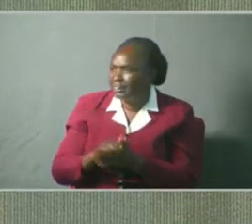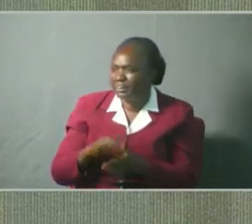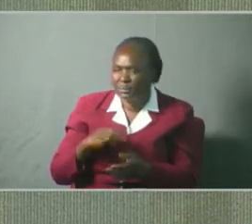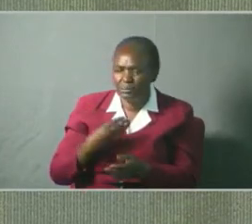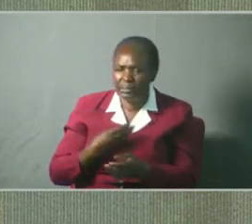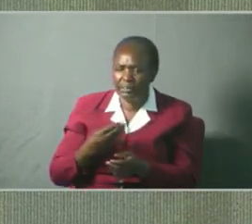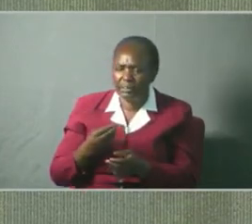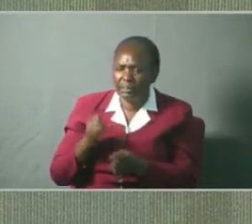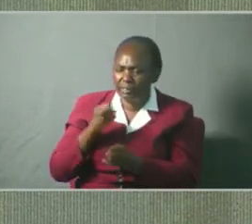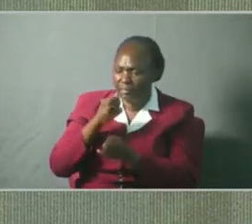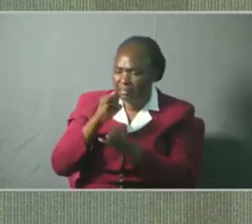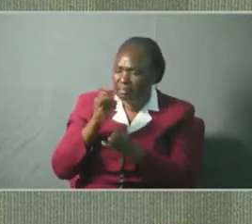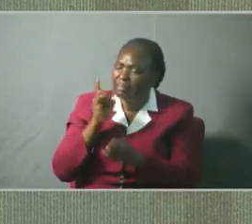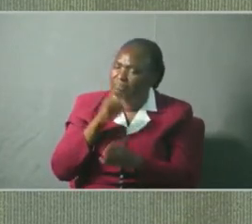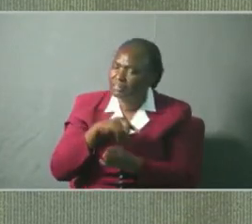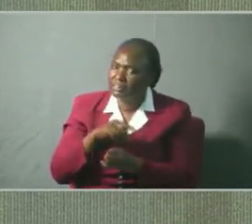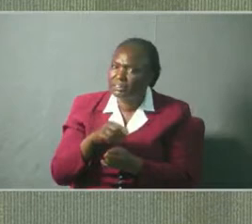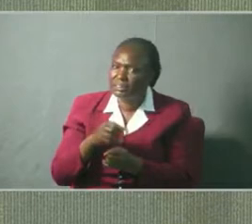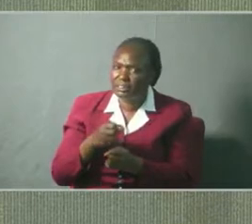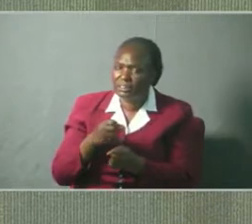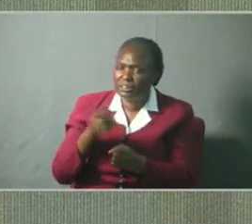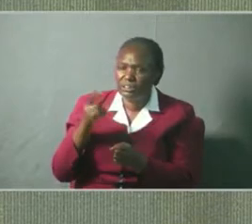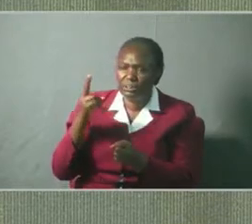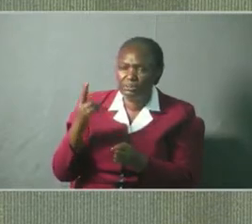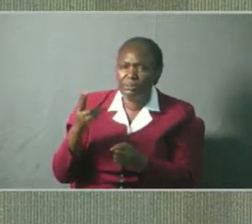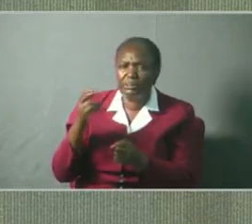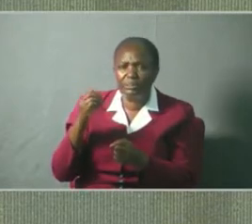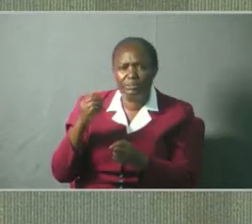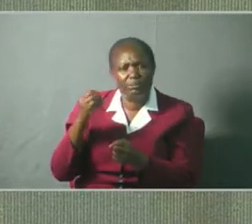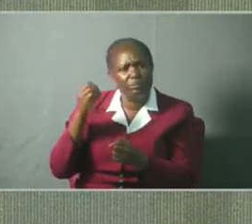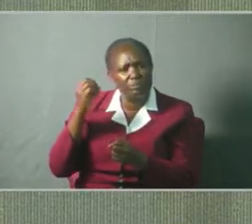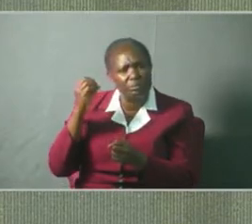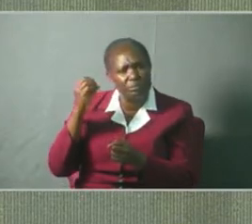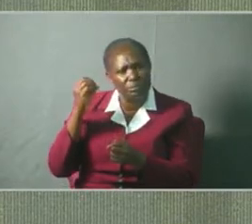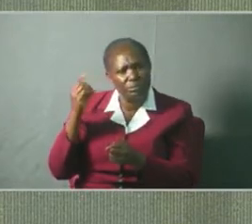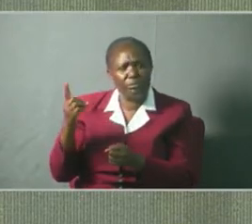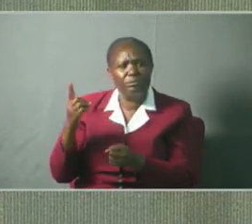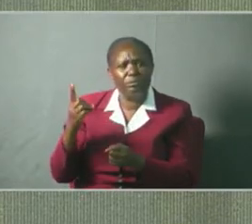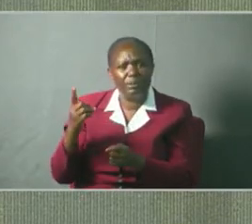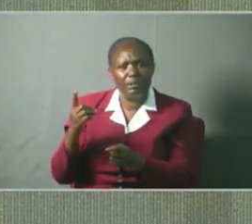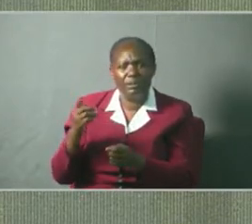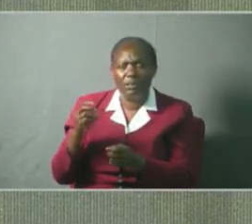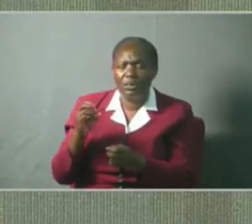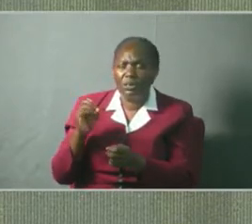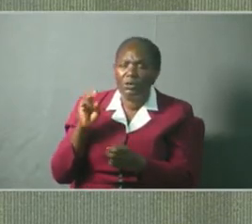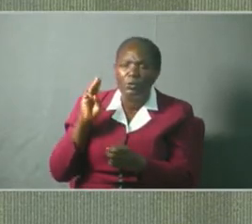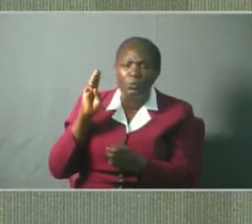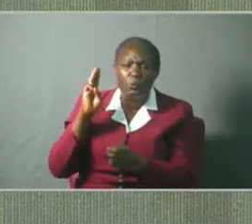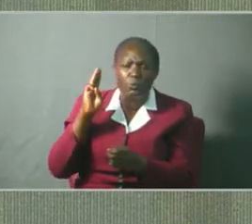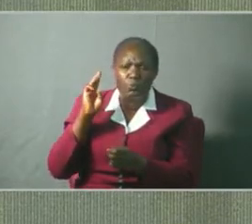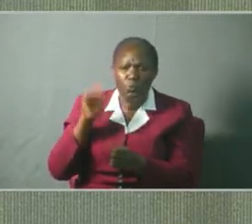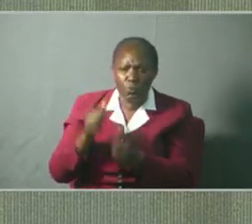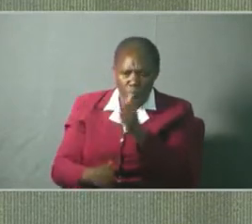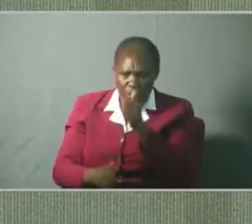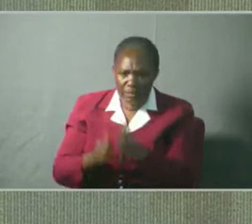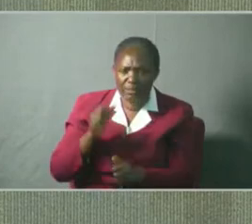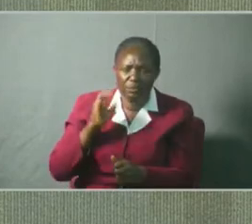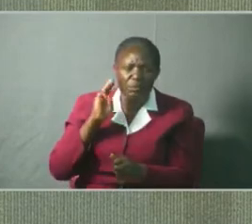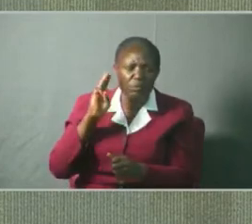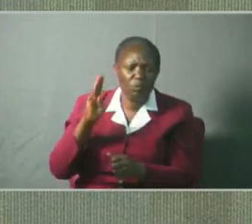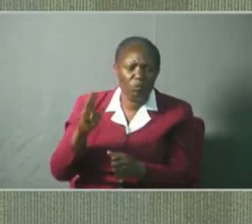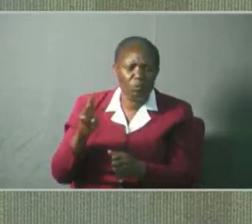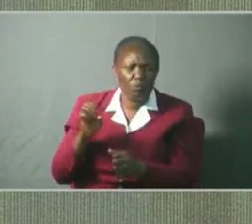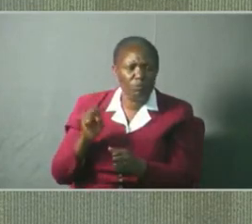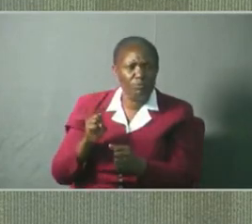2021 in such a good way, considering that it's been a very difficult year for most people. But for me, it's